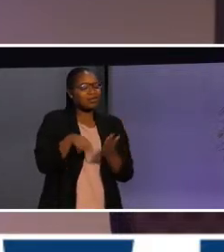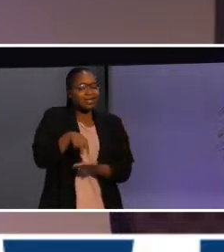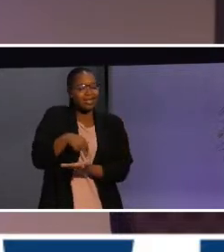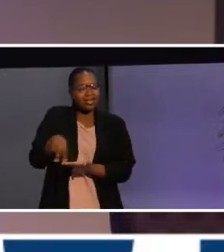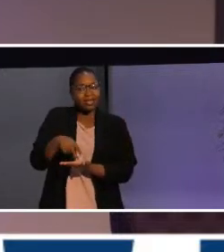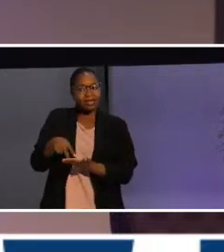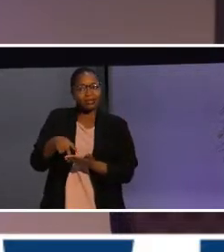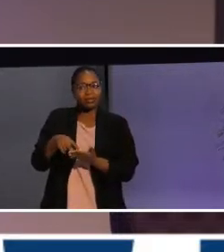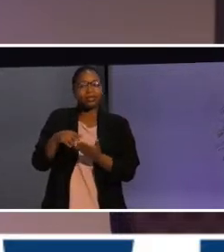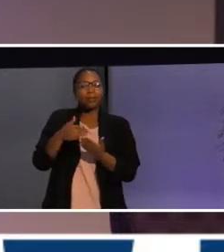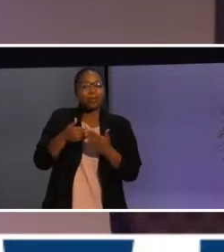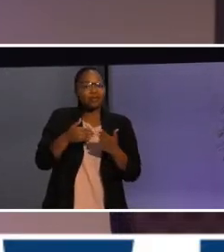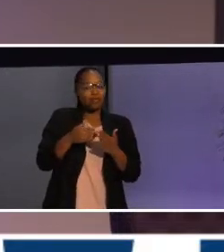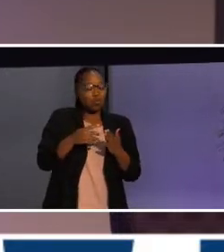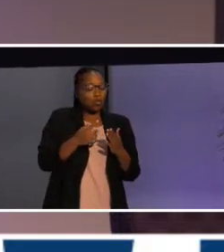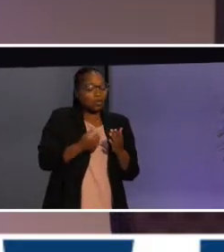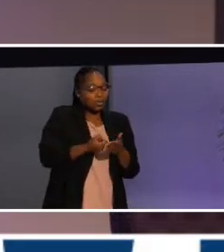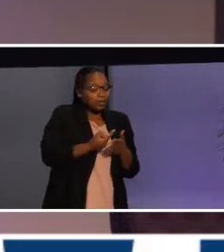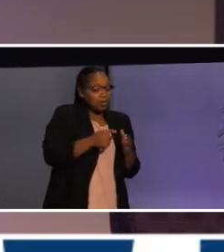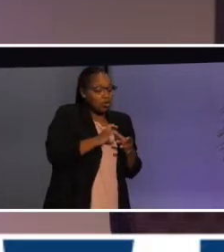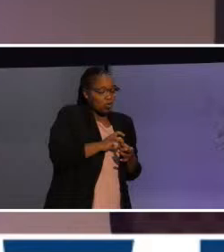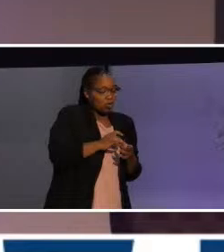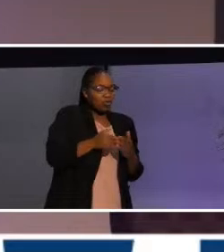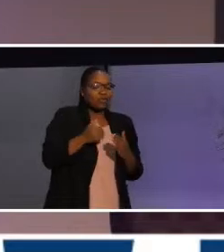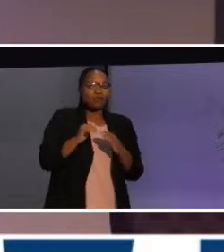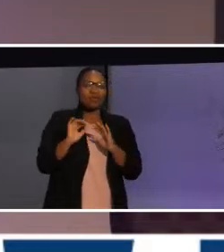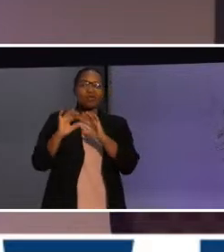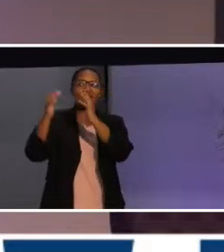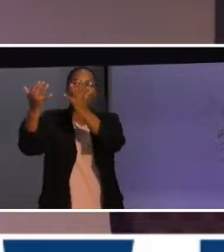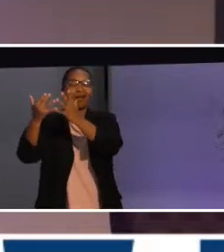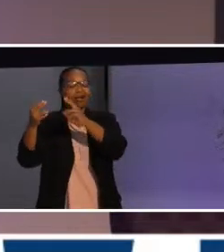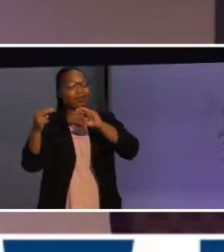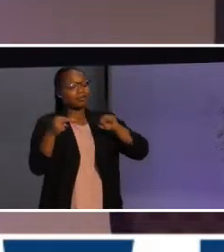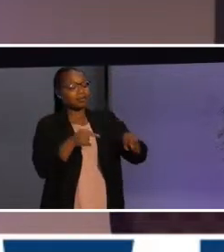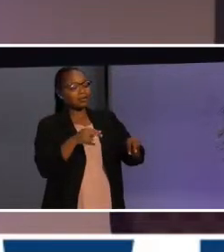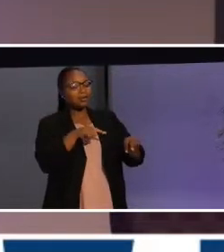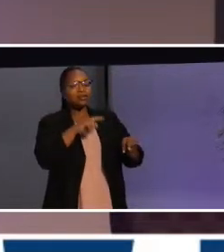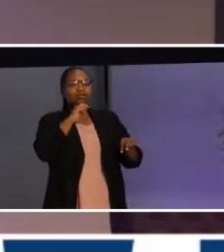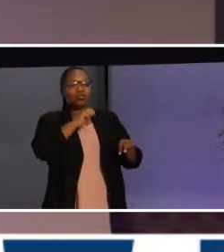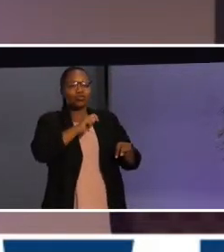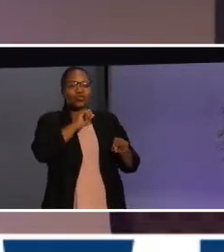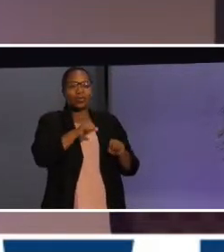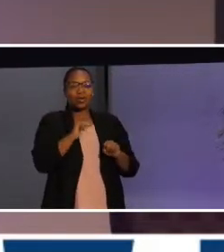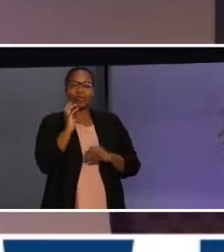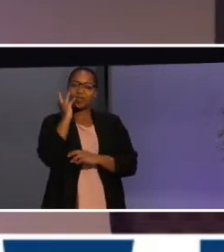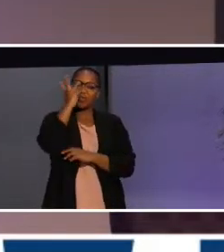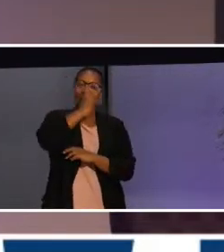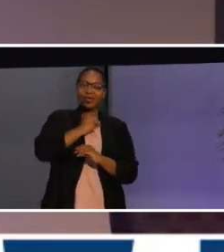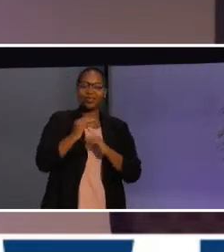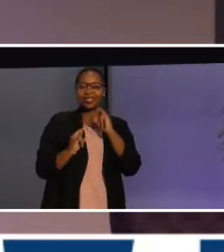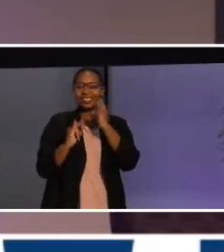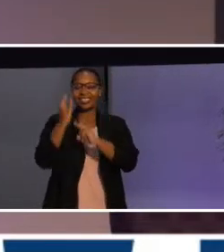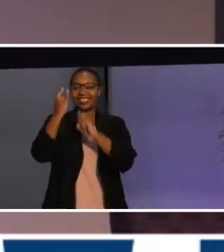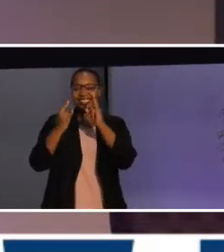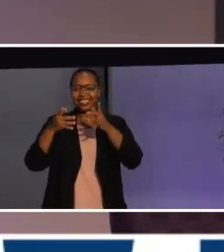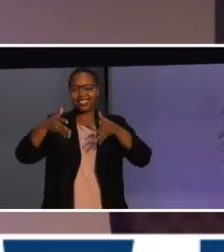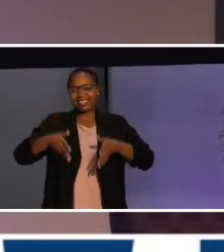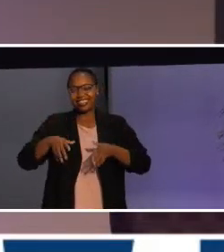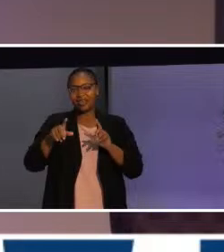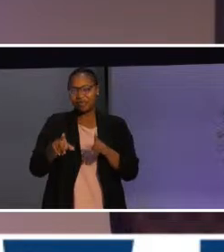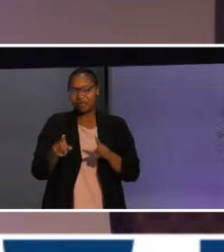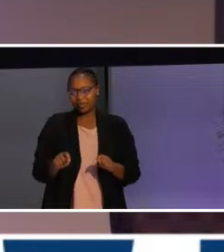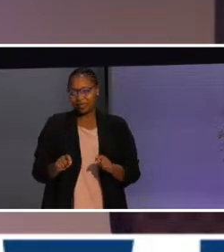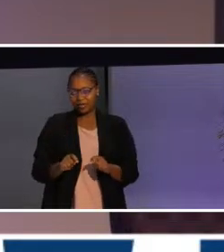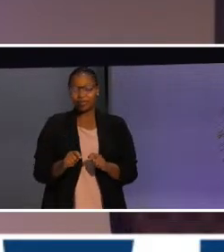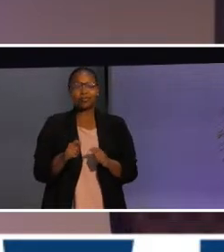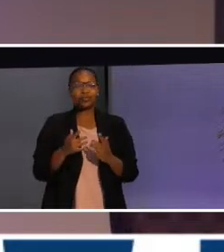on the world. And this is very true of this beautiful city, also of Cape Town.